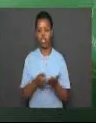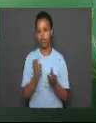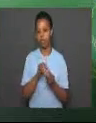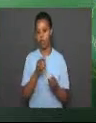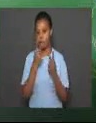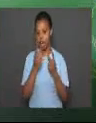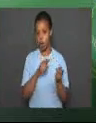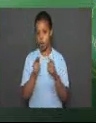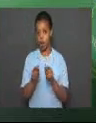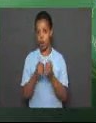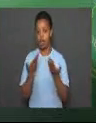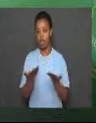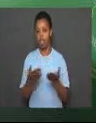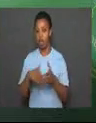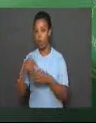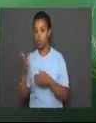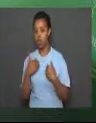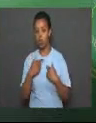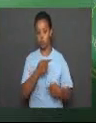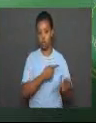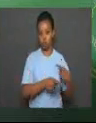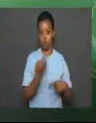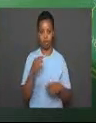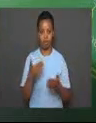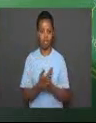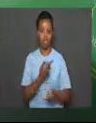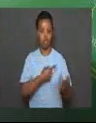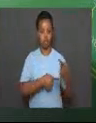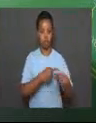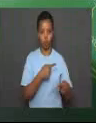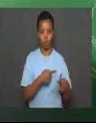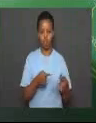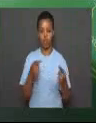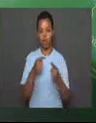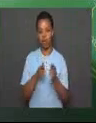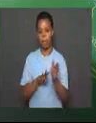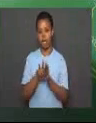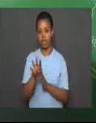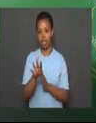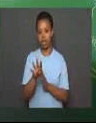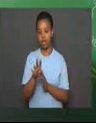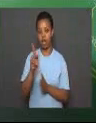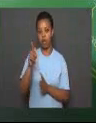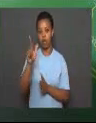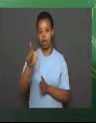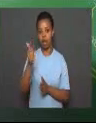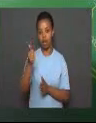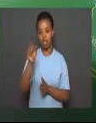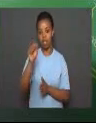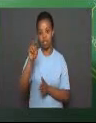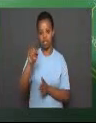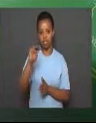how foreign genes are inserted in bacterial plasmids and